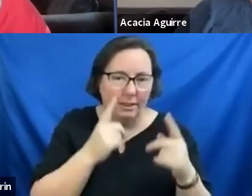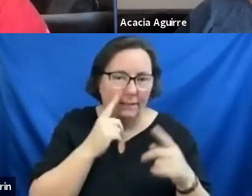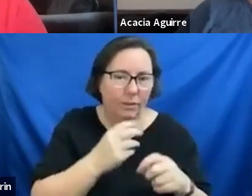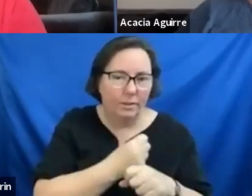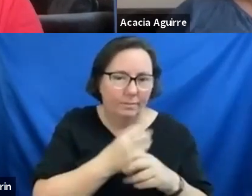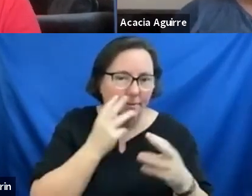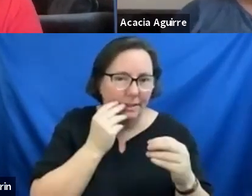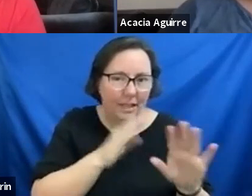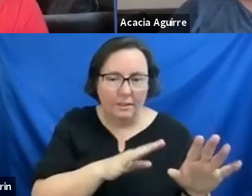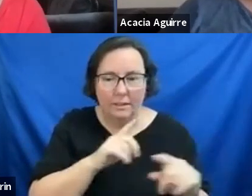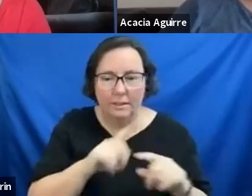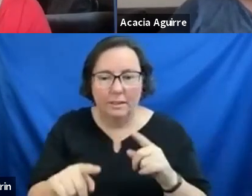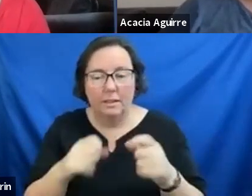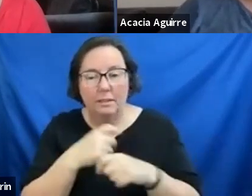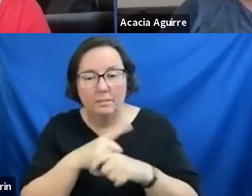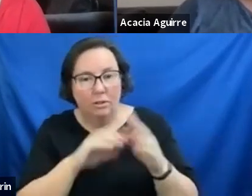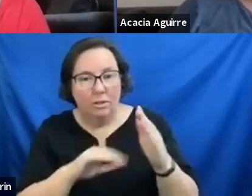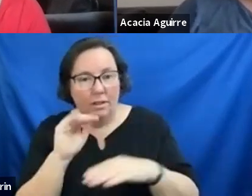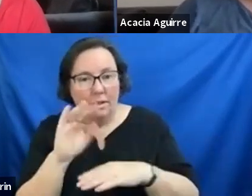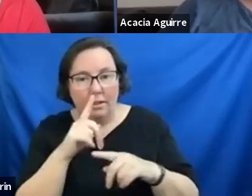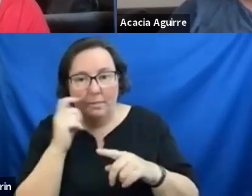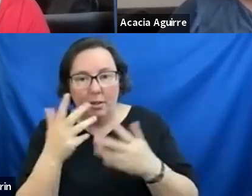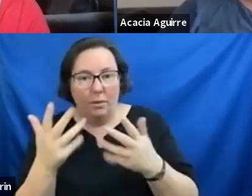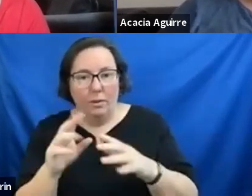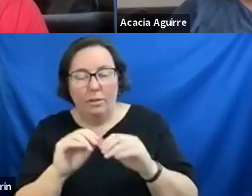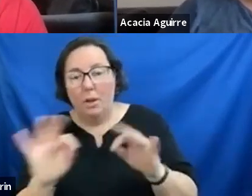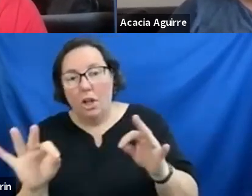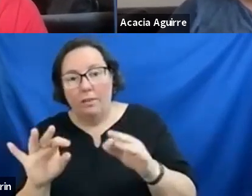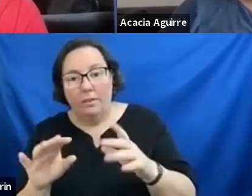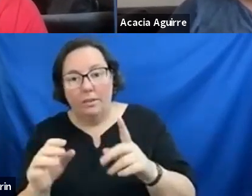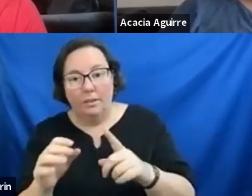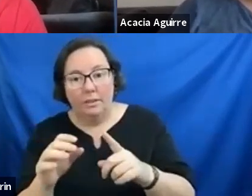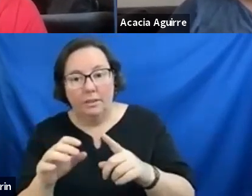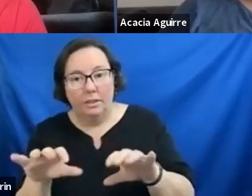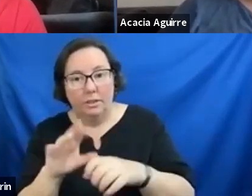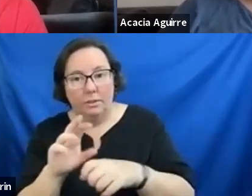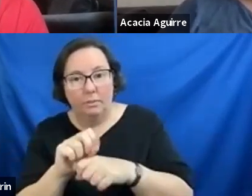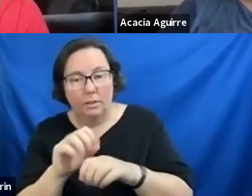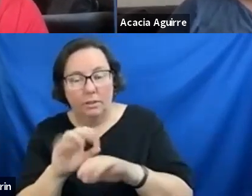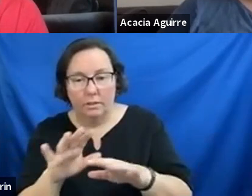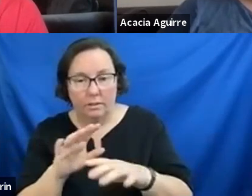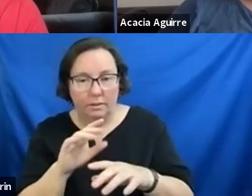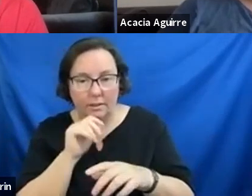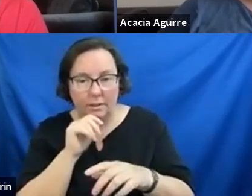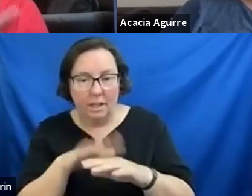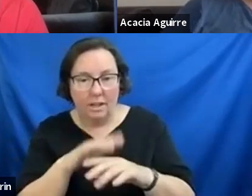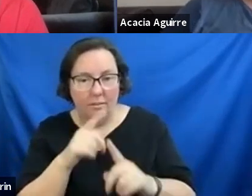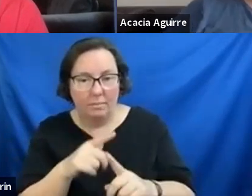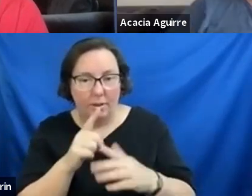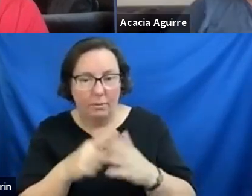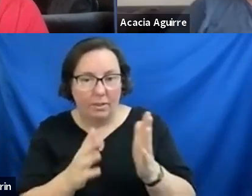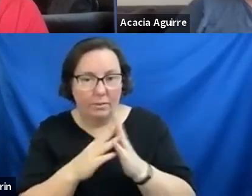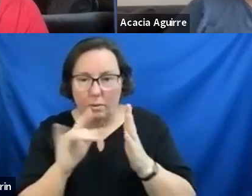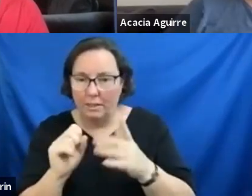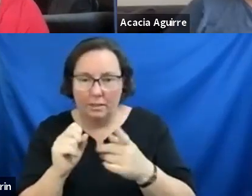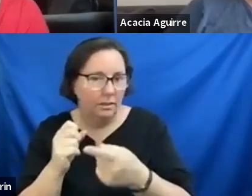We'll clear, and just to make sure that, because we don't want you to be off doing work and it's not on point with what the request